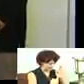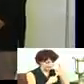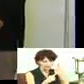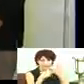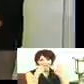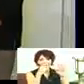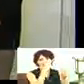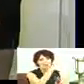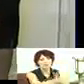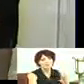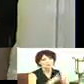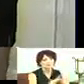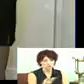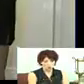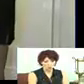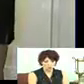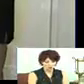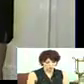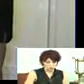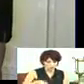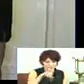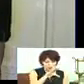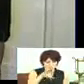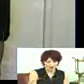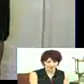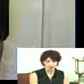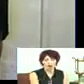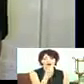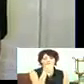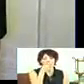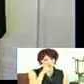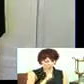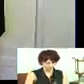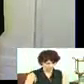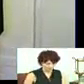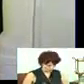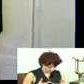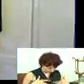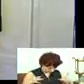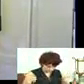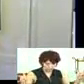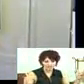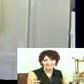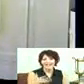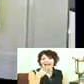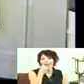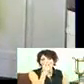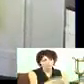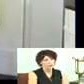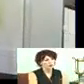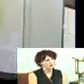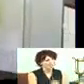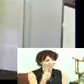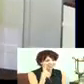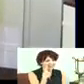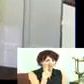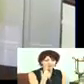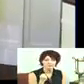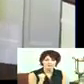here, putting the risen Christ in you and taking it out, and think how radical that is. Now back to the new